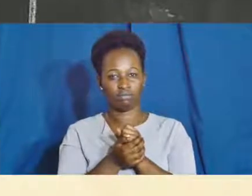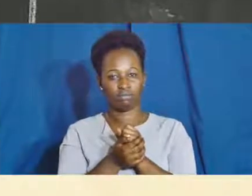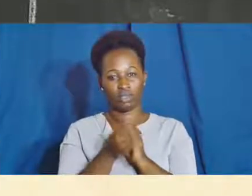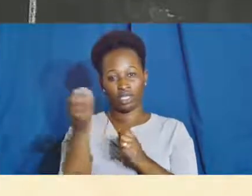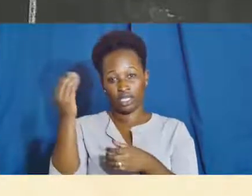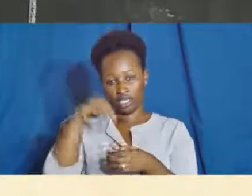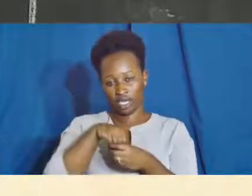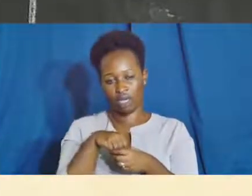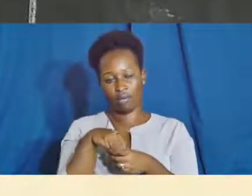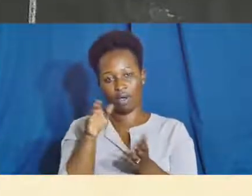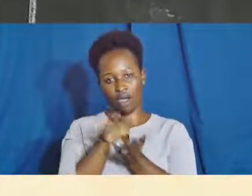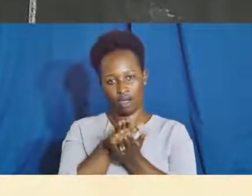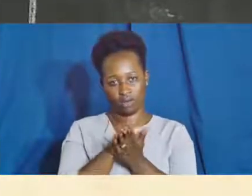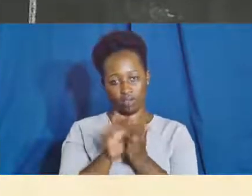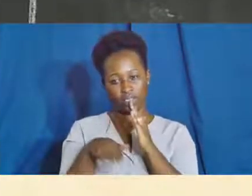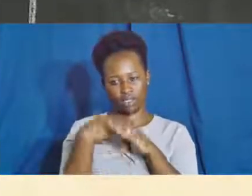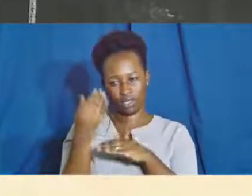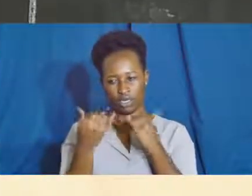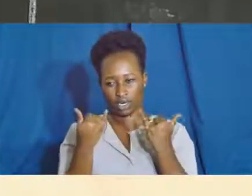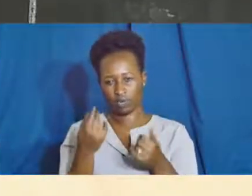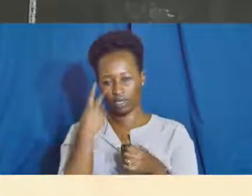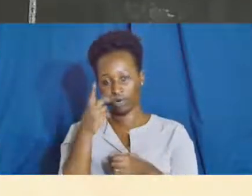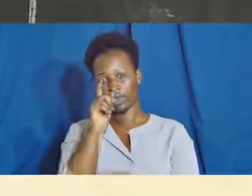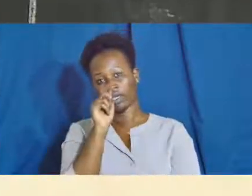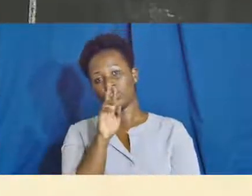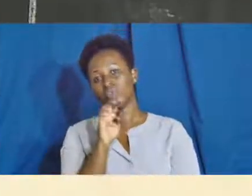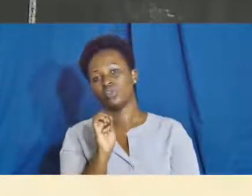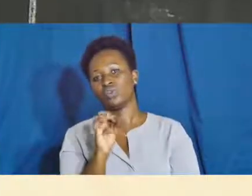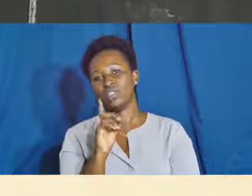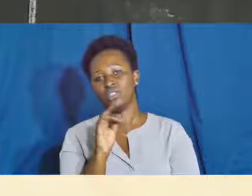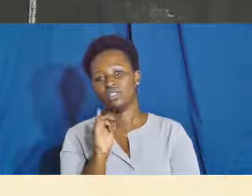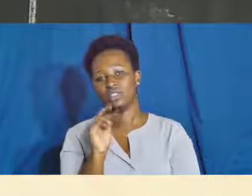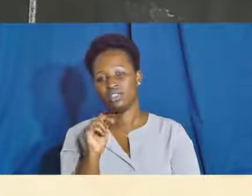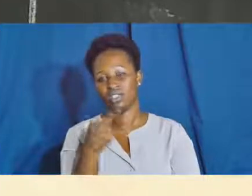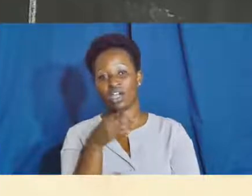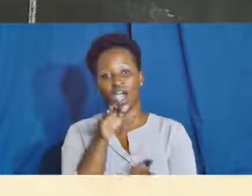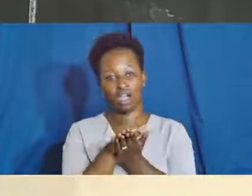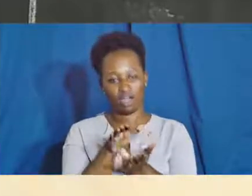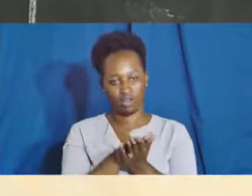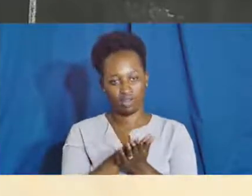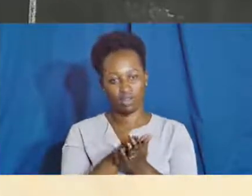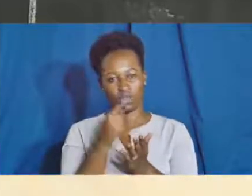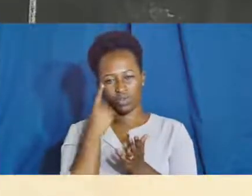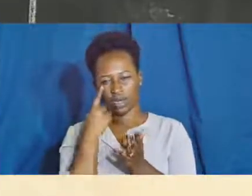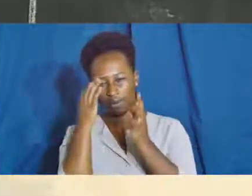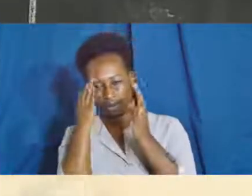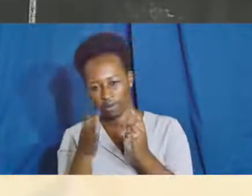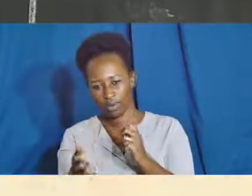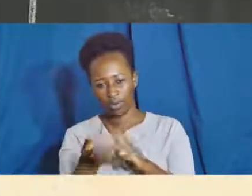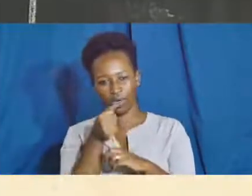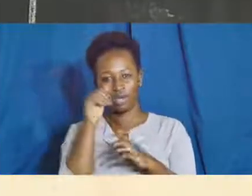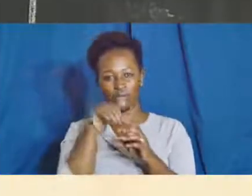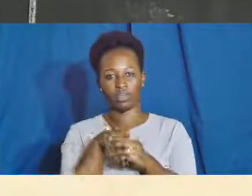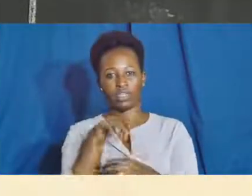and we examined the components, looked at the components which are found in a trading account,